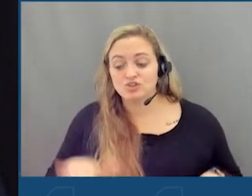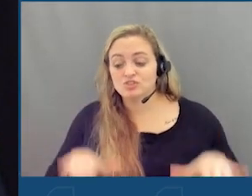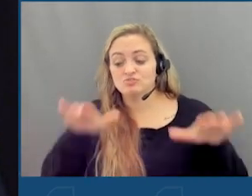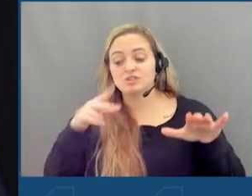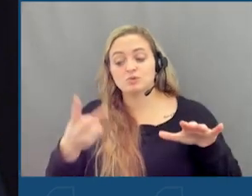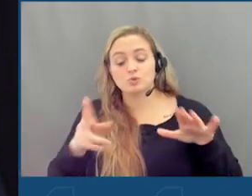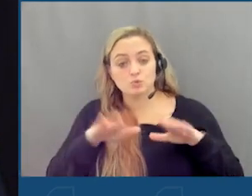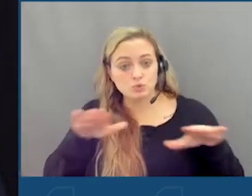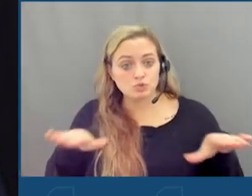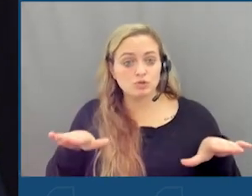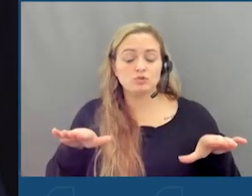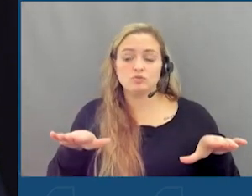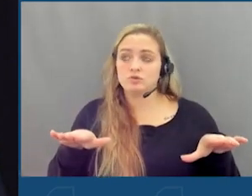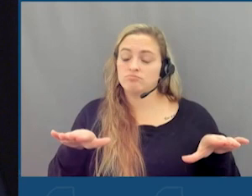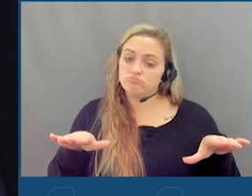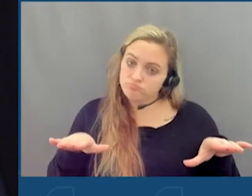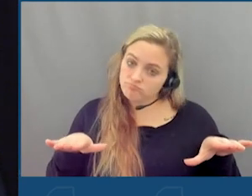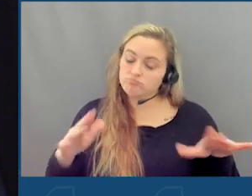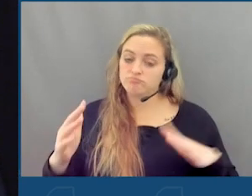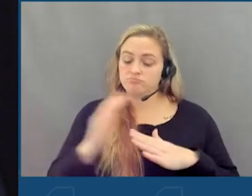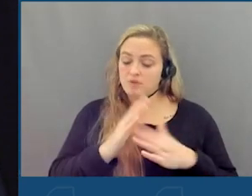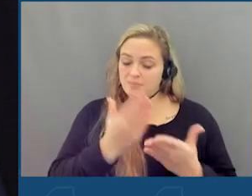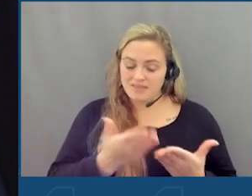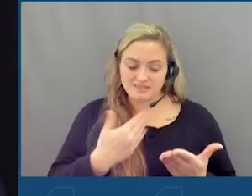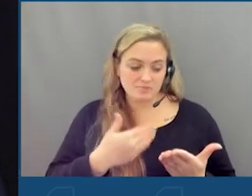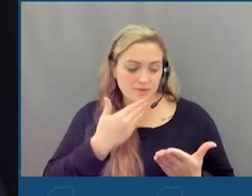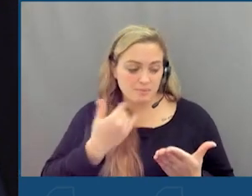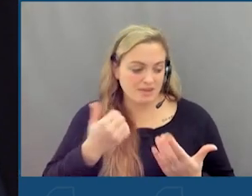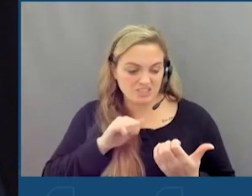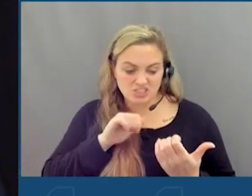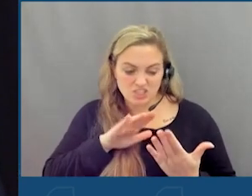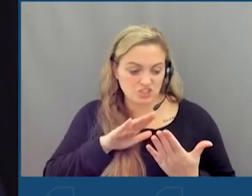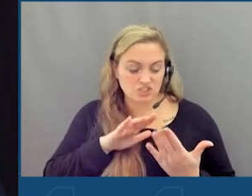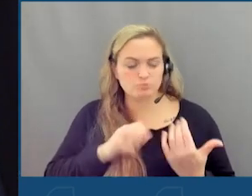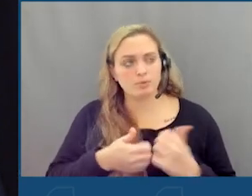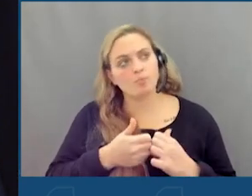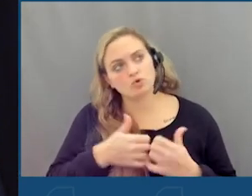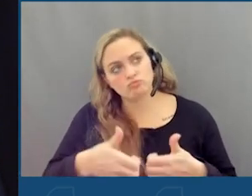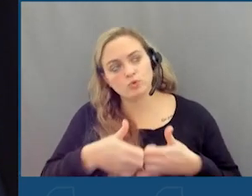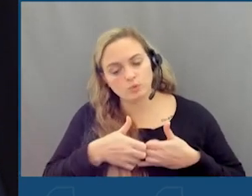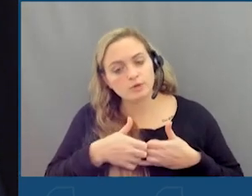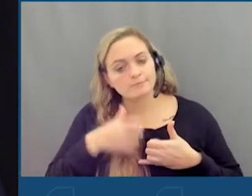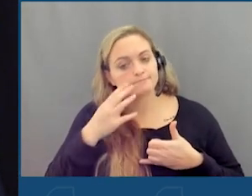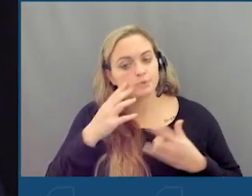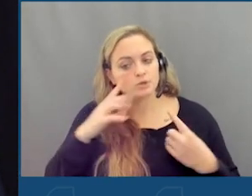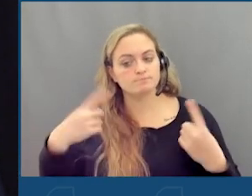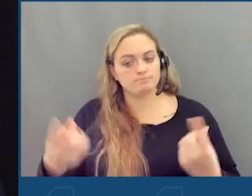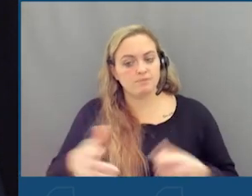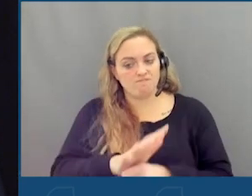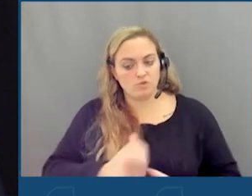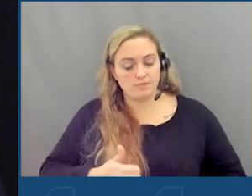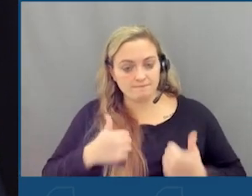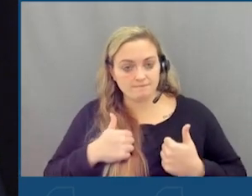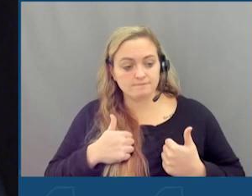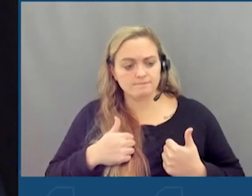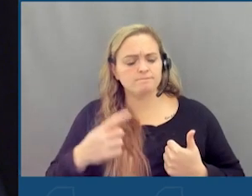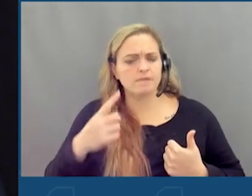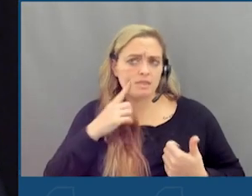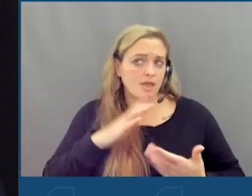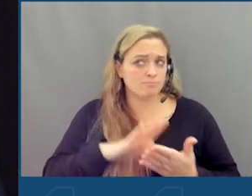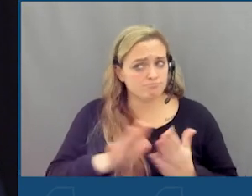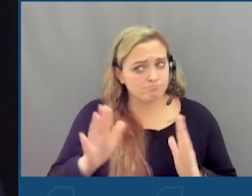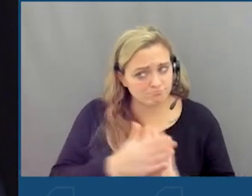children ranks up there with some of the greatest challenges, but certainly the most rewarding experiences I've had in my life. I think they turned out